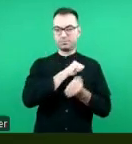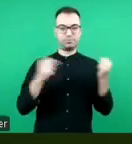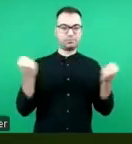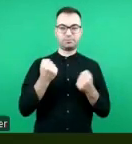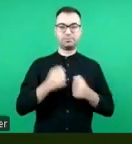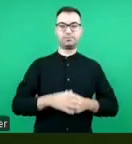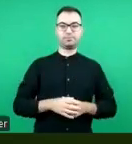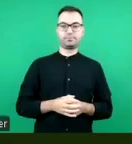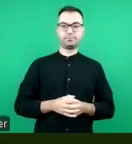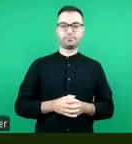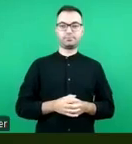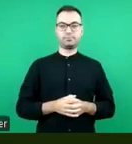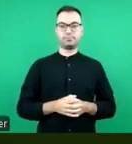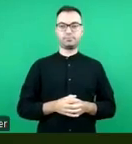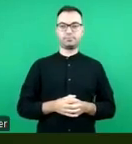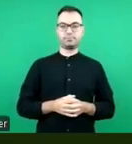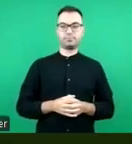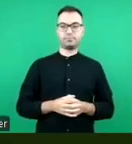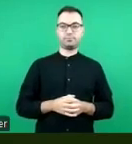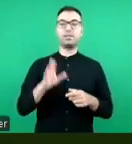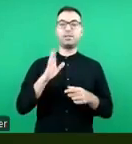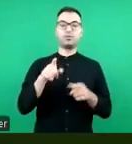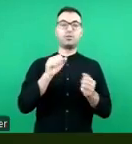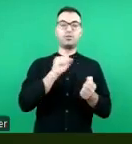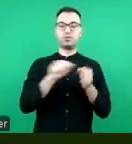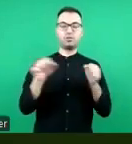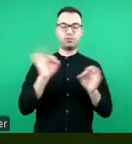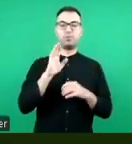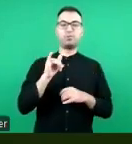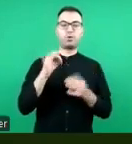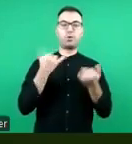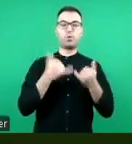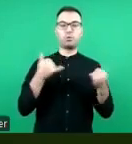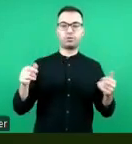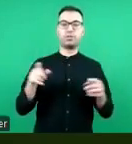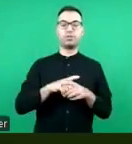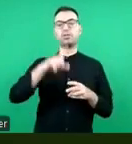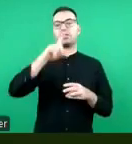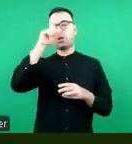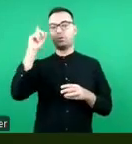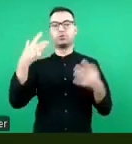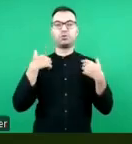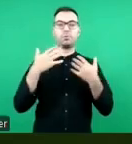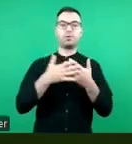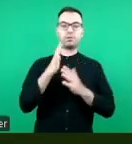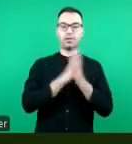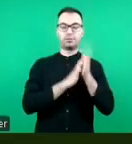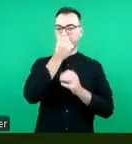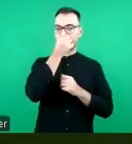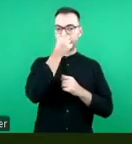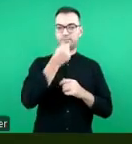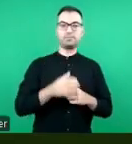with dramatic consequences actually for biodiversity and also for people living in or adjacent those forests. But on the same